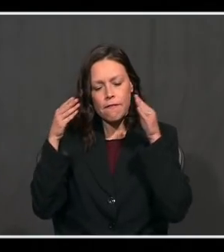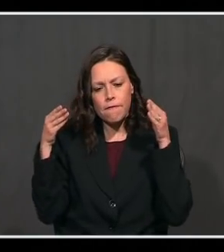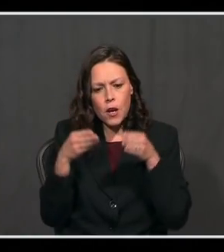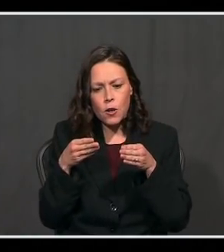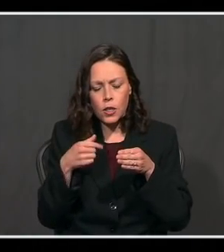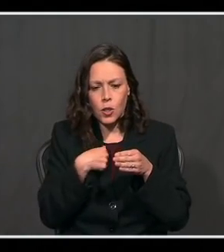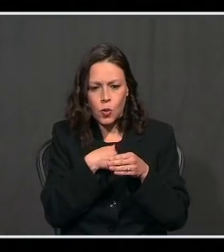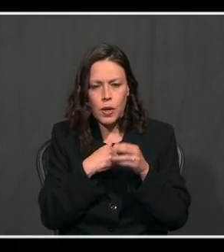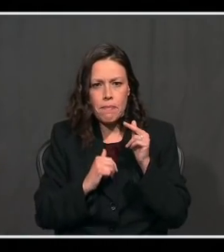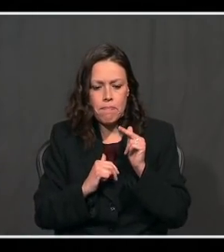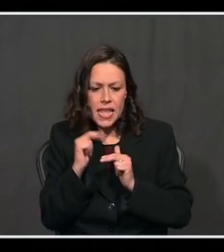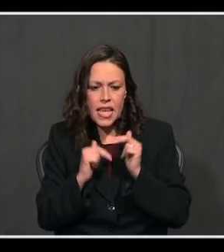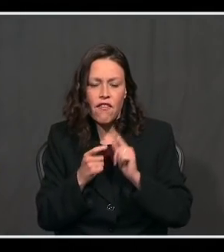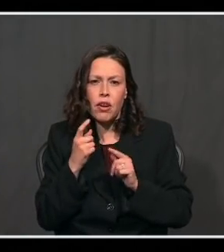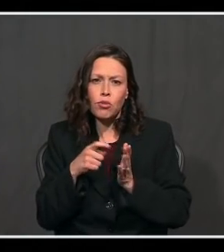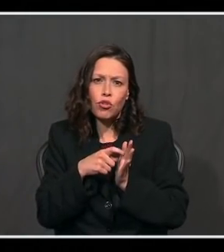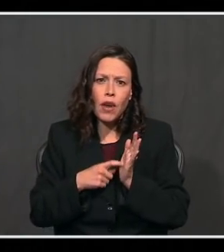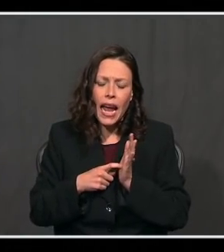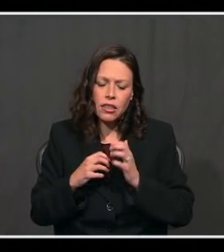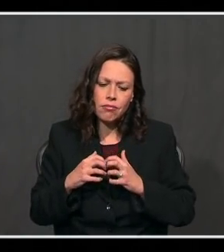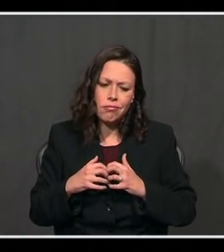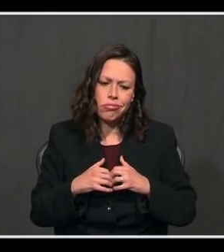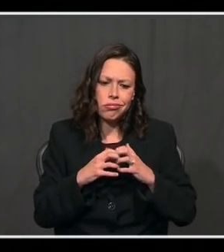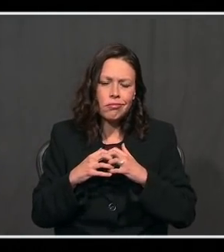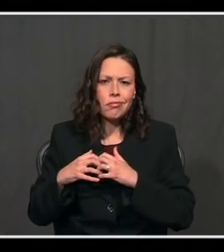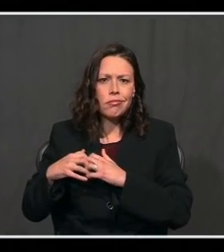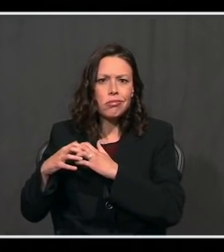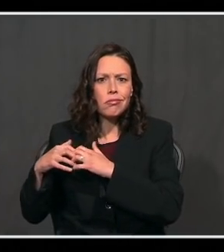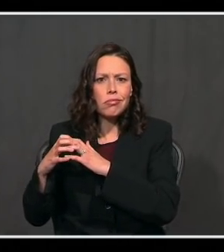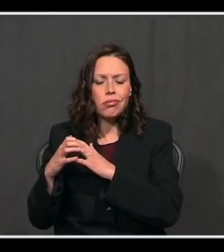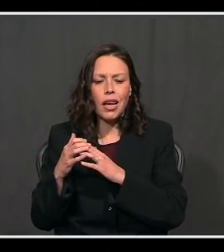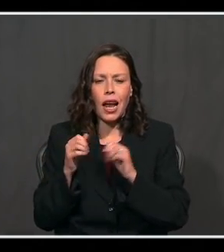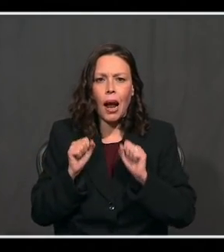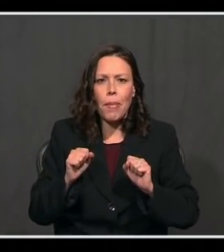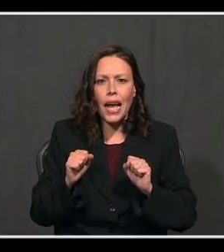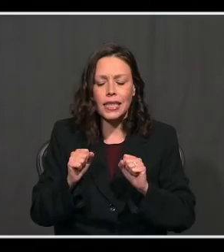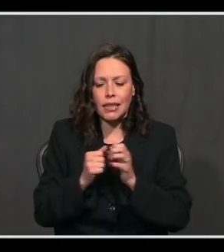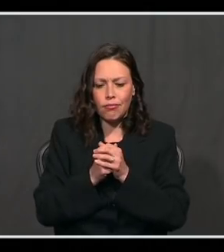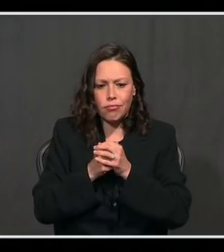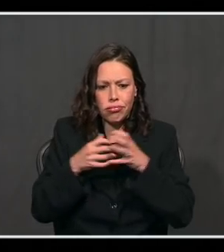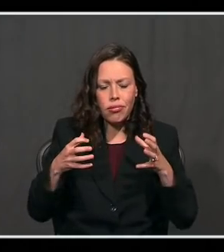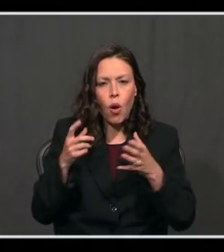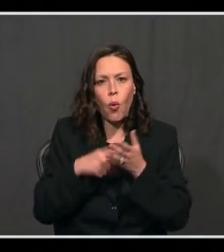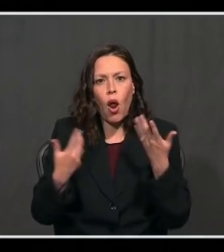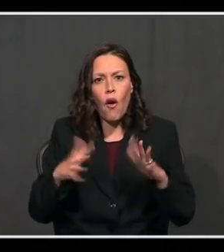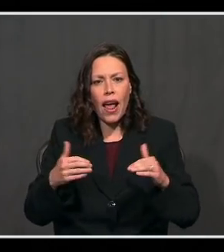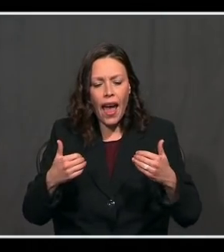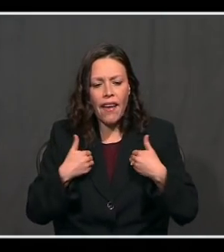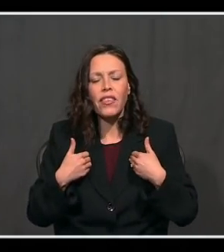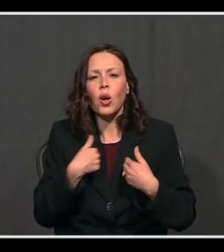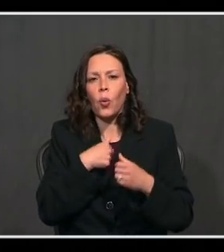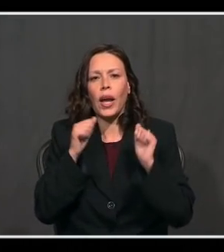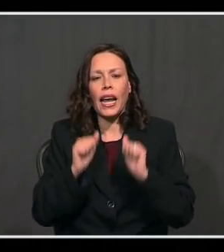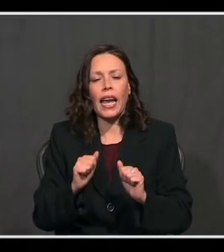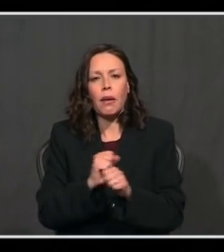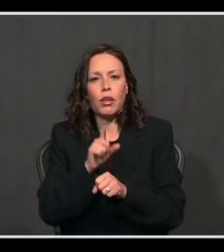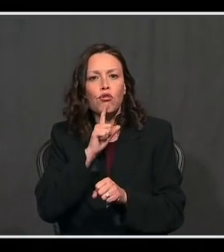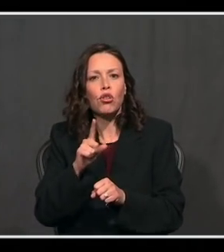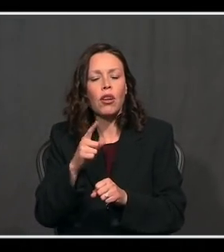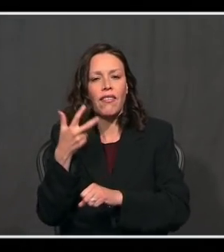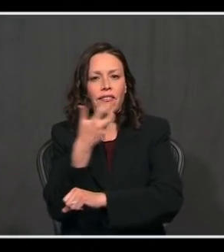and mortar capability and capacity, expanded already capability that existed so that we could ensure that